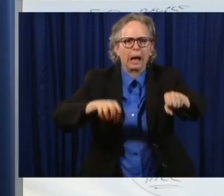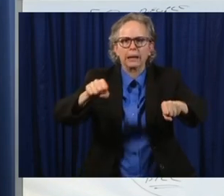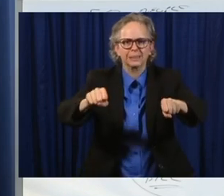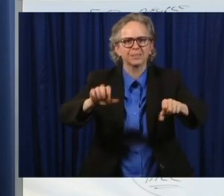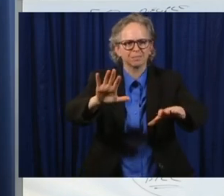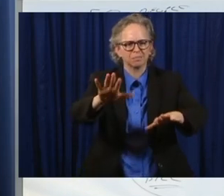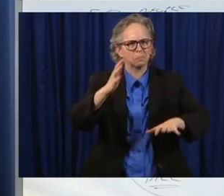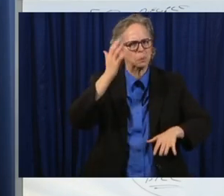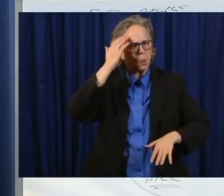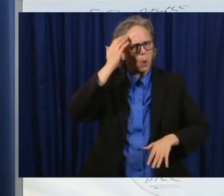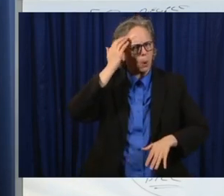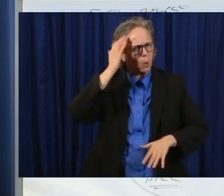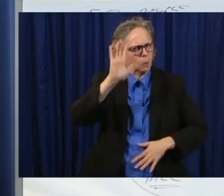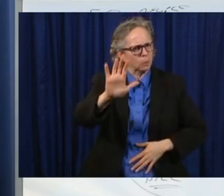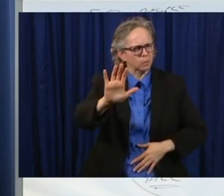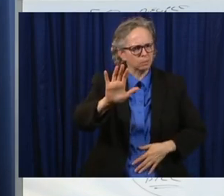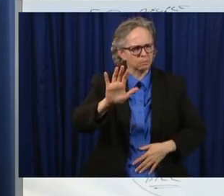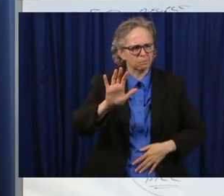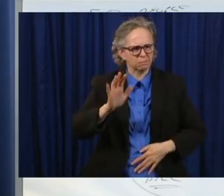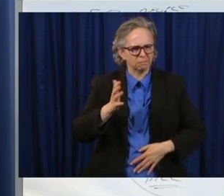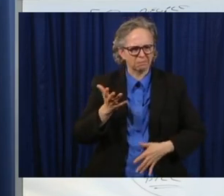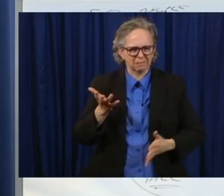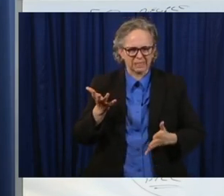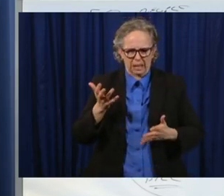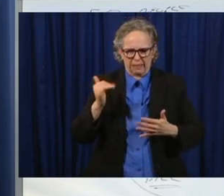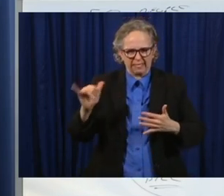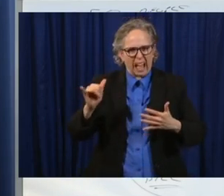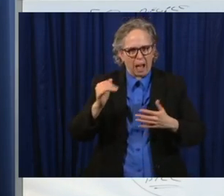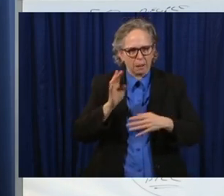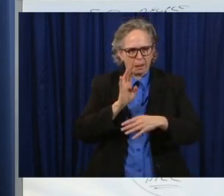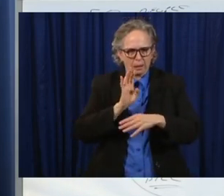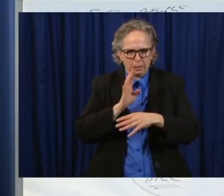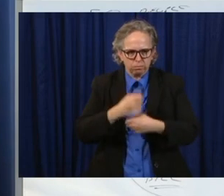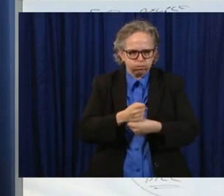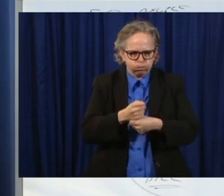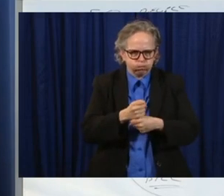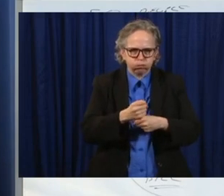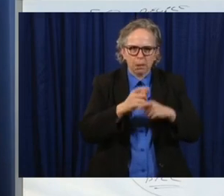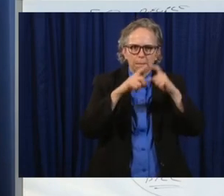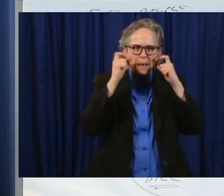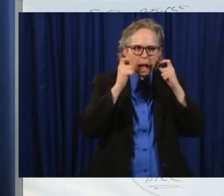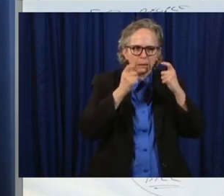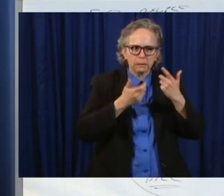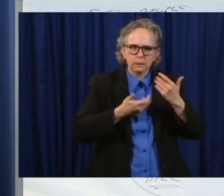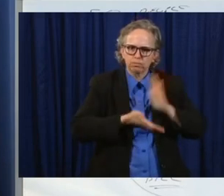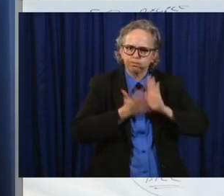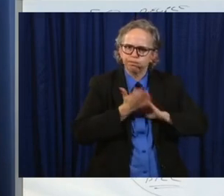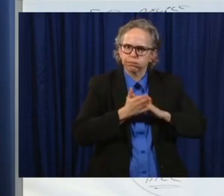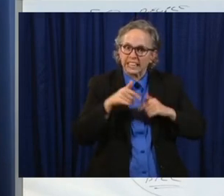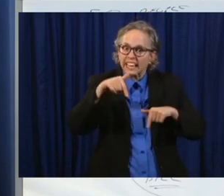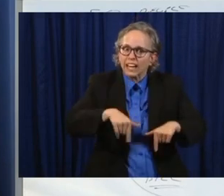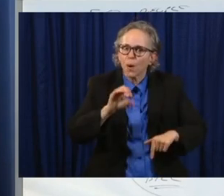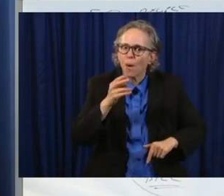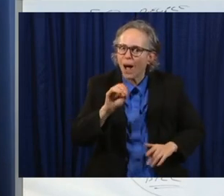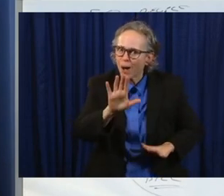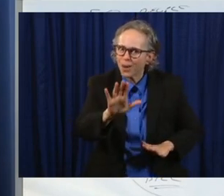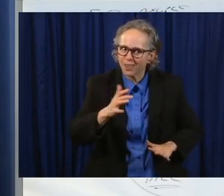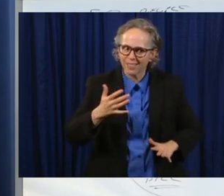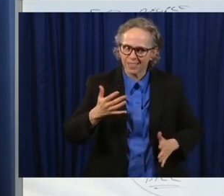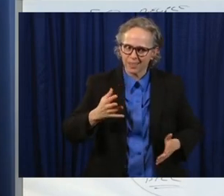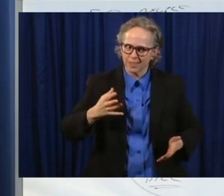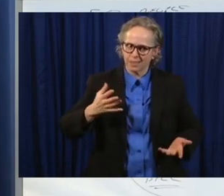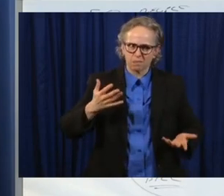production of the mask is up. It's up in Ohio. We are doing everything we can